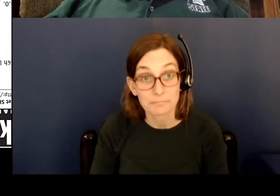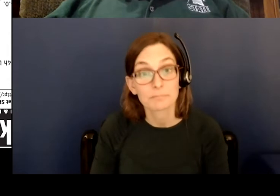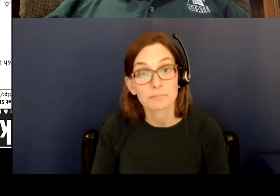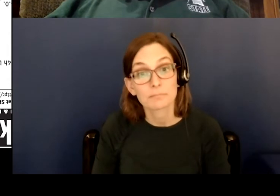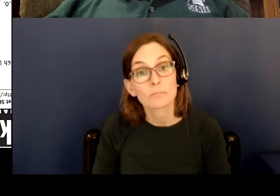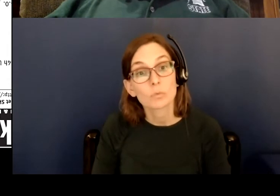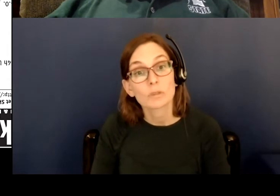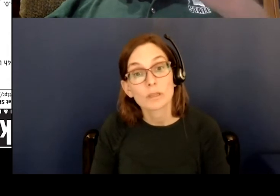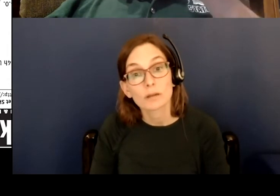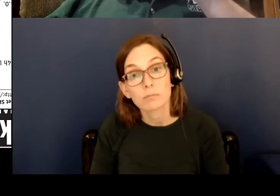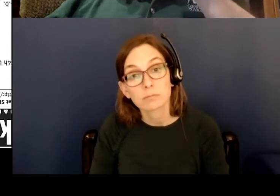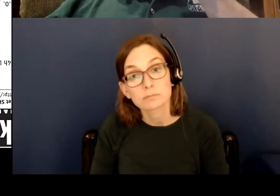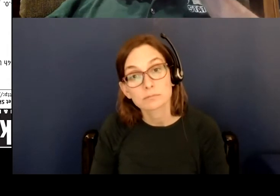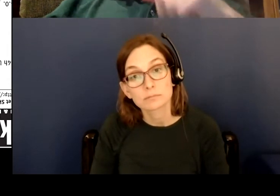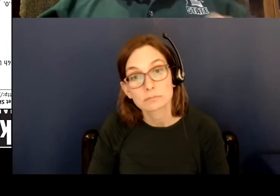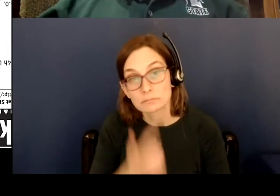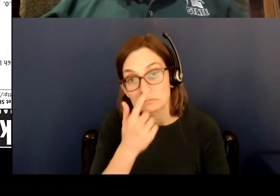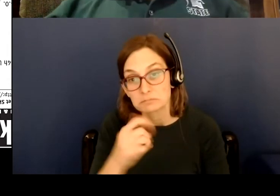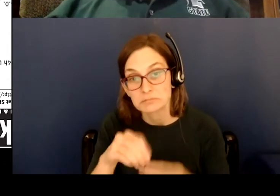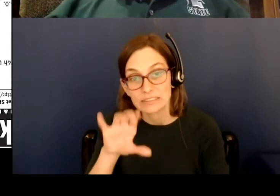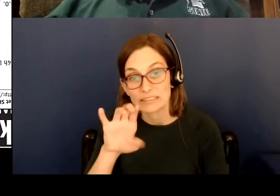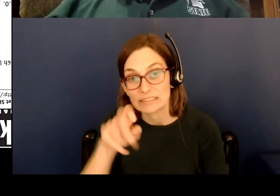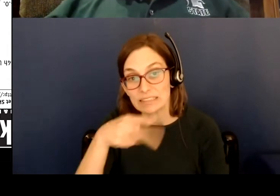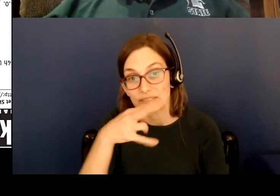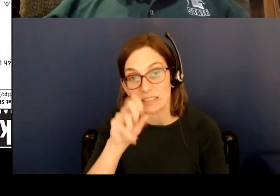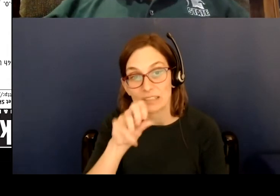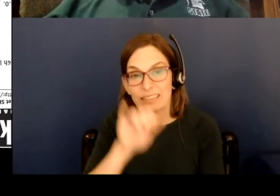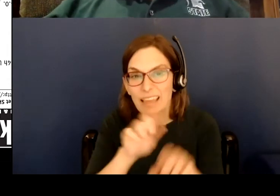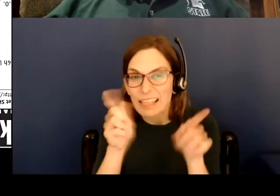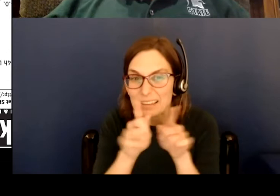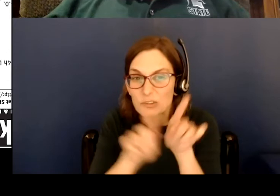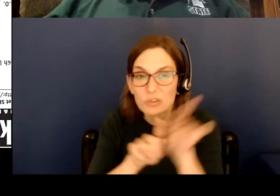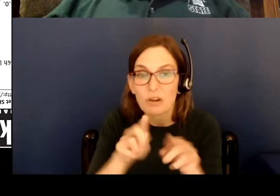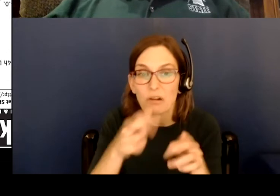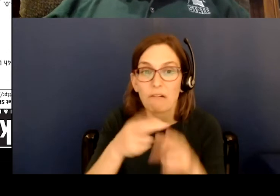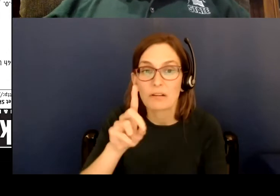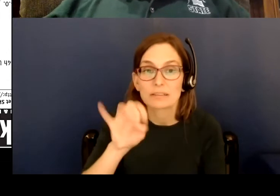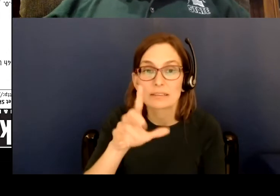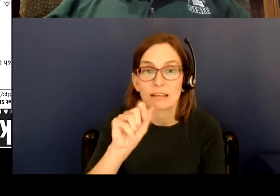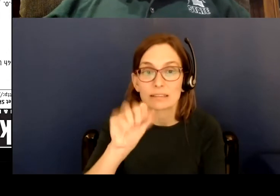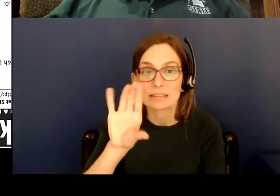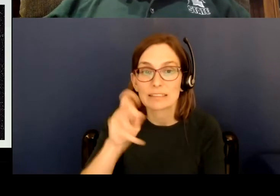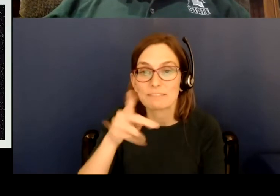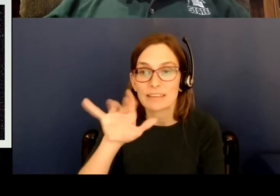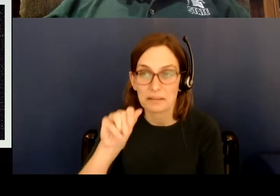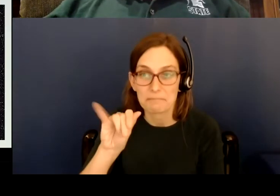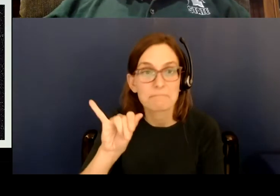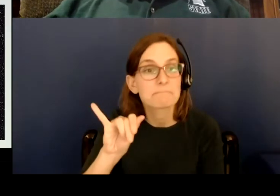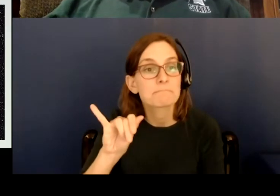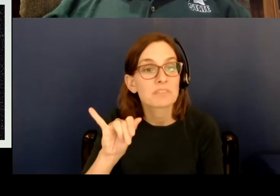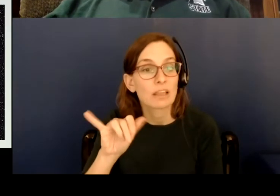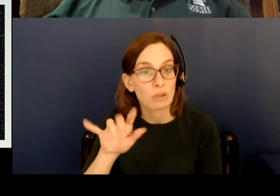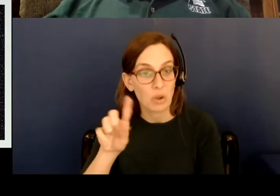And what's interesting in Cepheus is this little star called Delta Cephei. So we've got our constellations